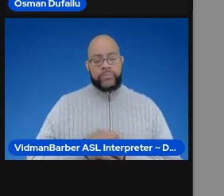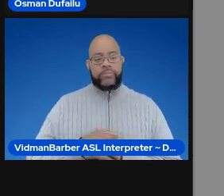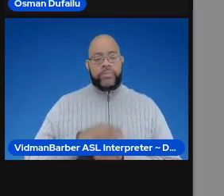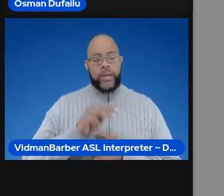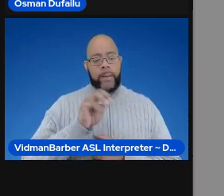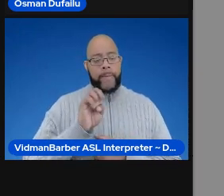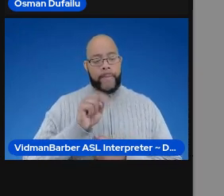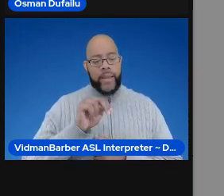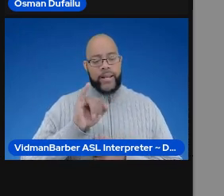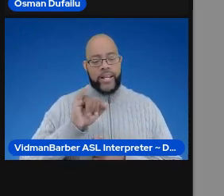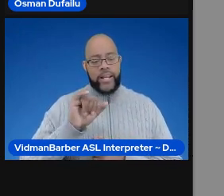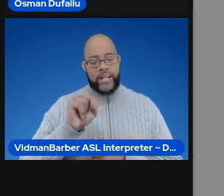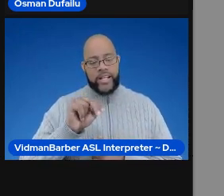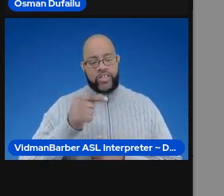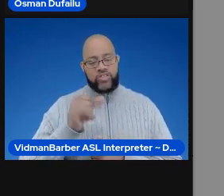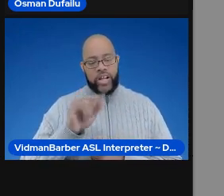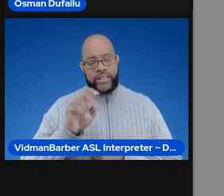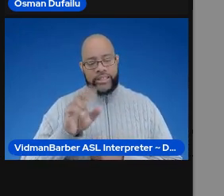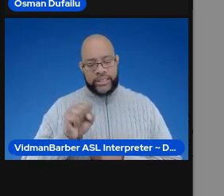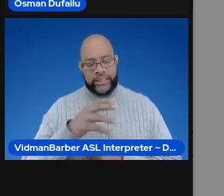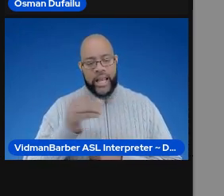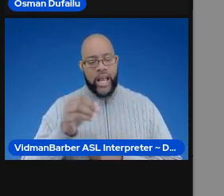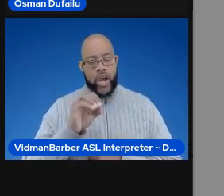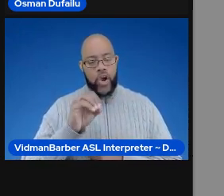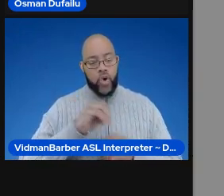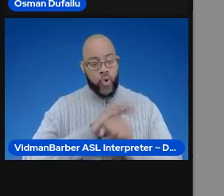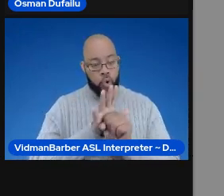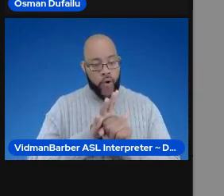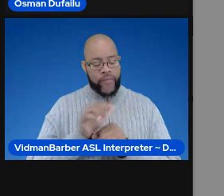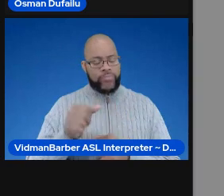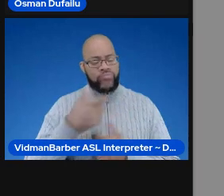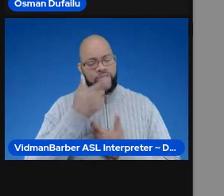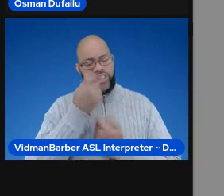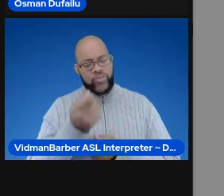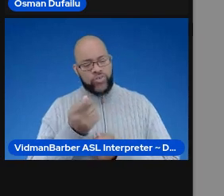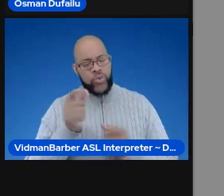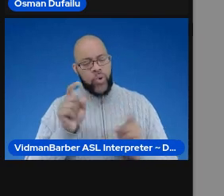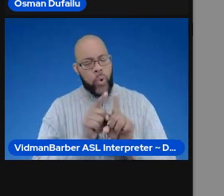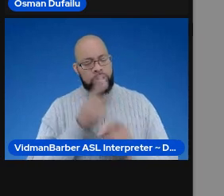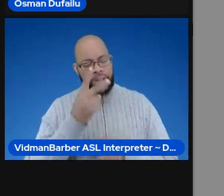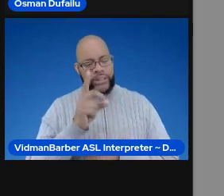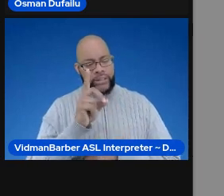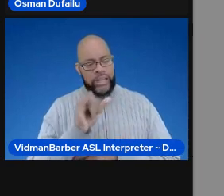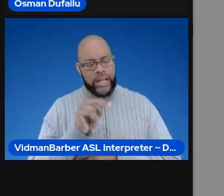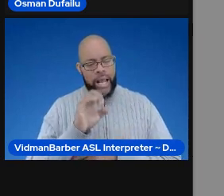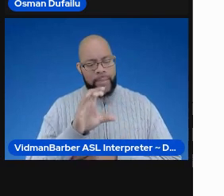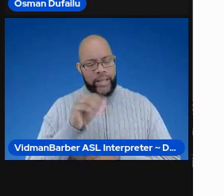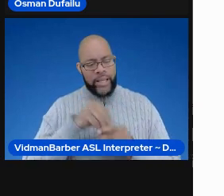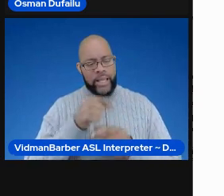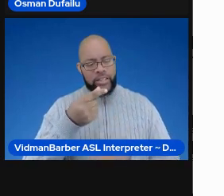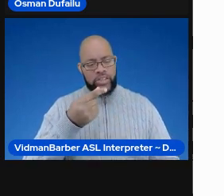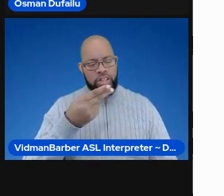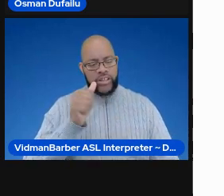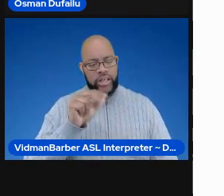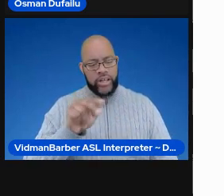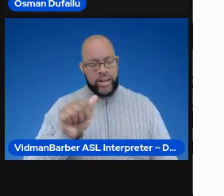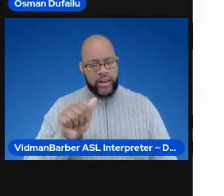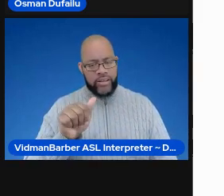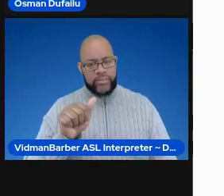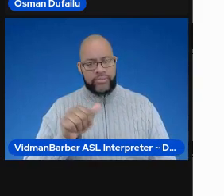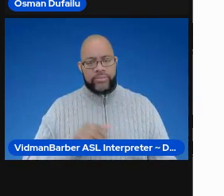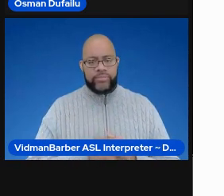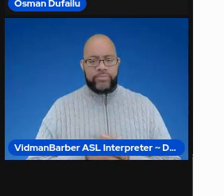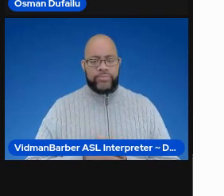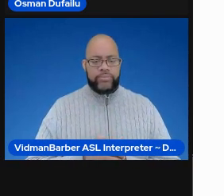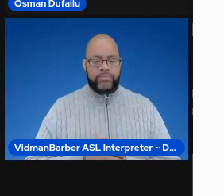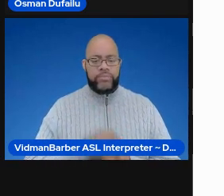meningitis and COVID, it was interesting to also see a dynamic in Ghana, as